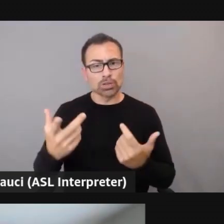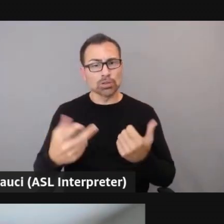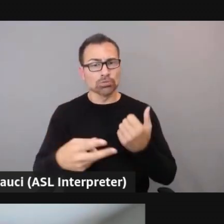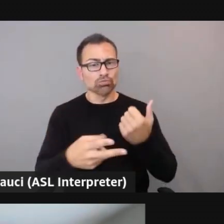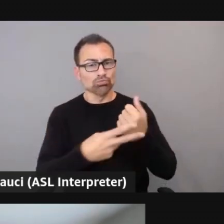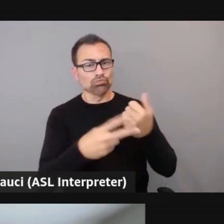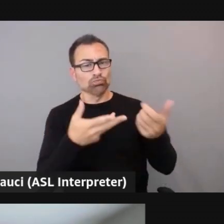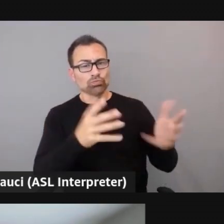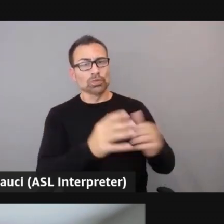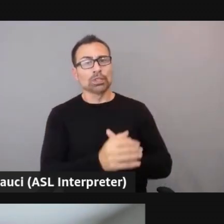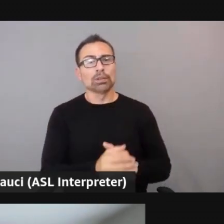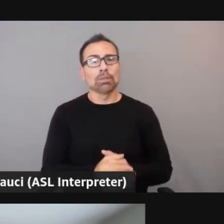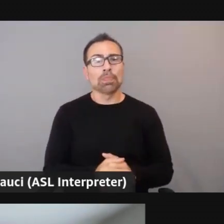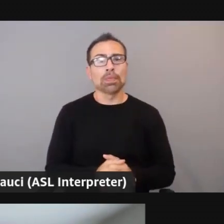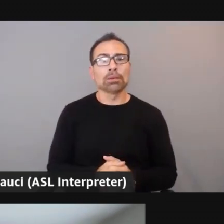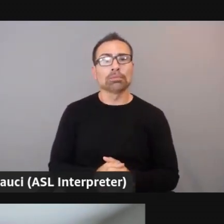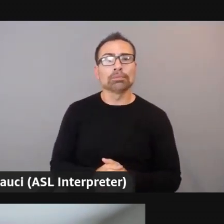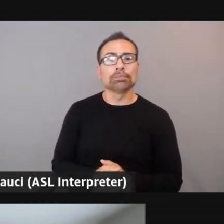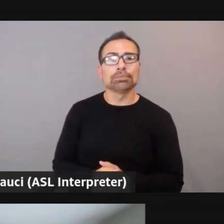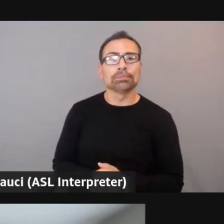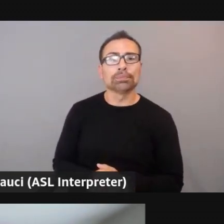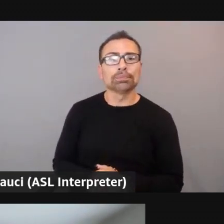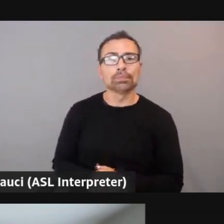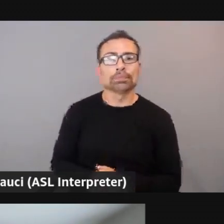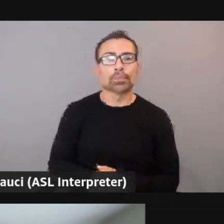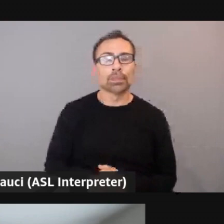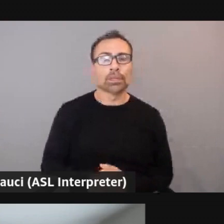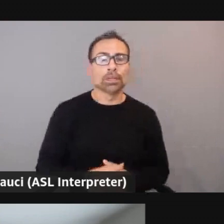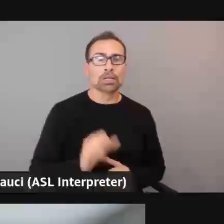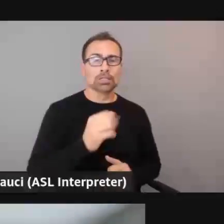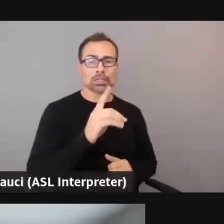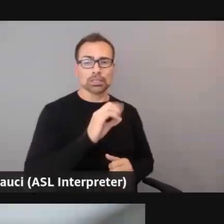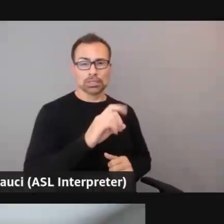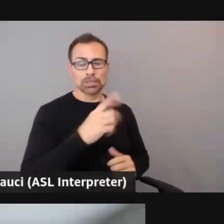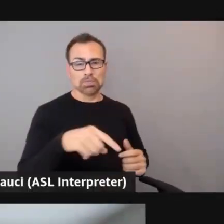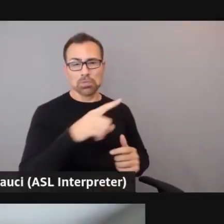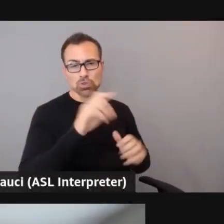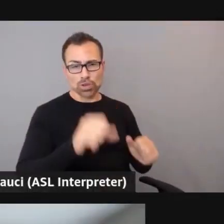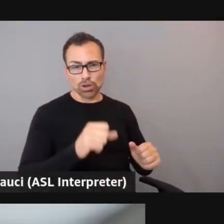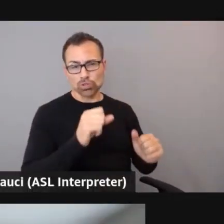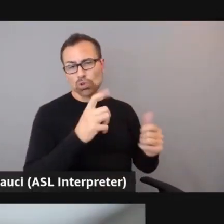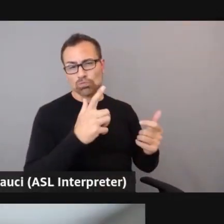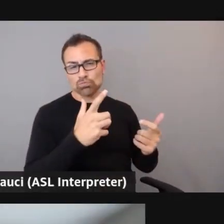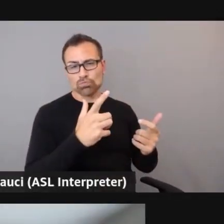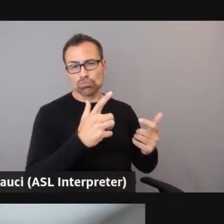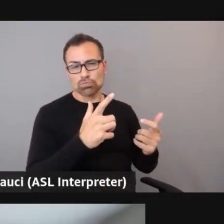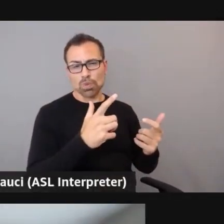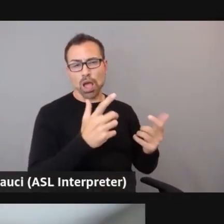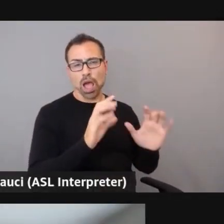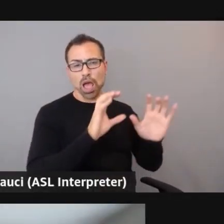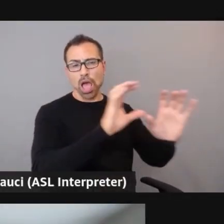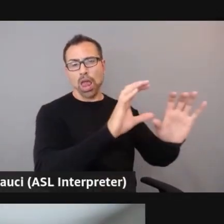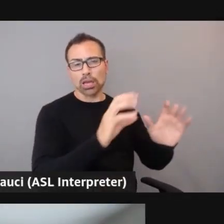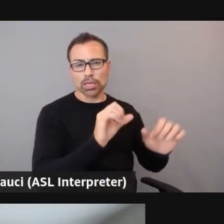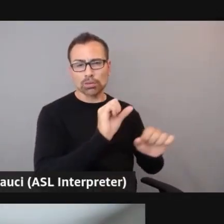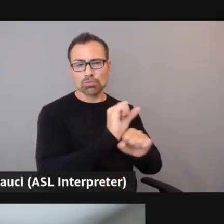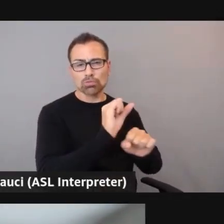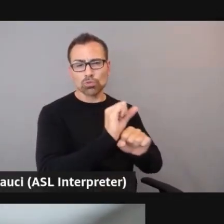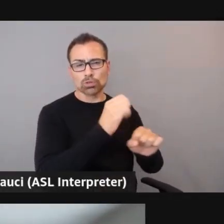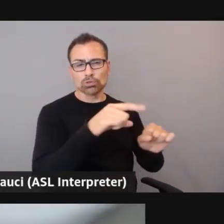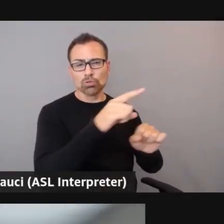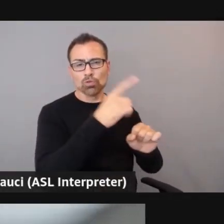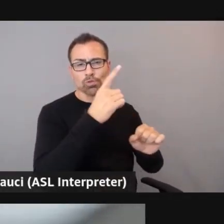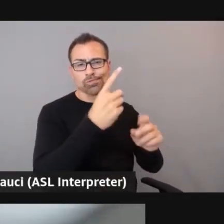also leverage our container orchestration framework like ECS and ECS on Fargate to automatically scale these